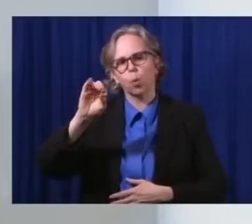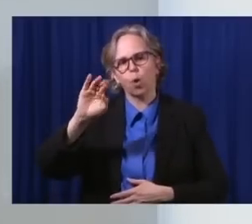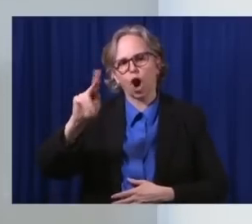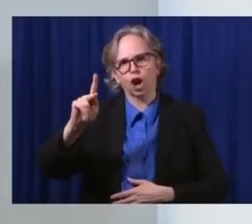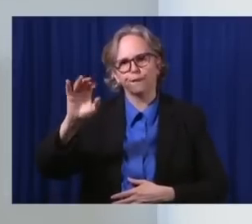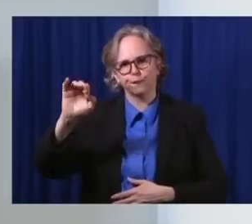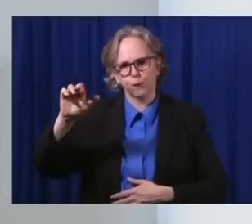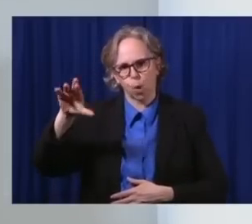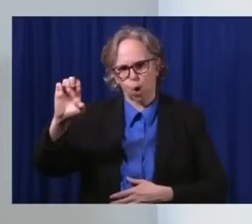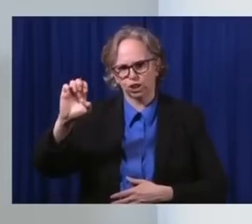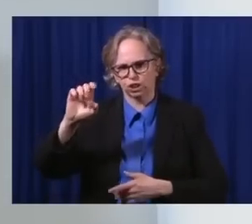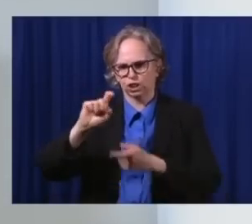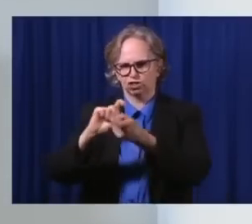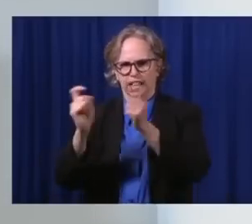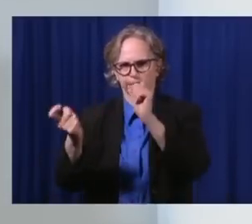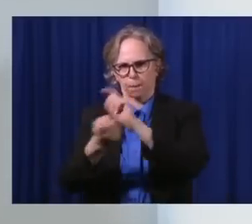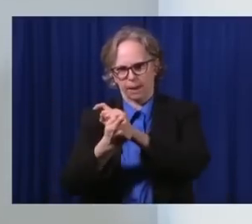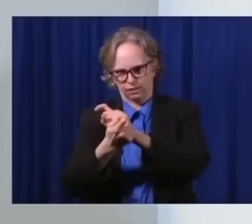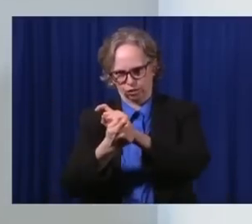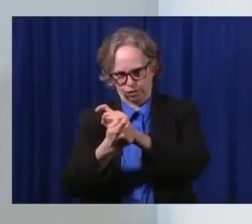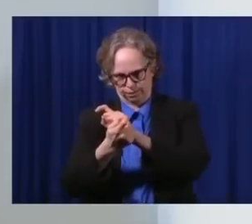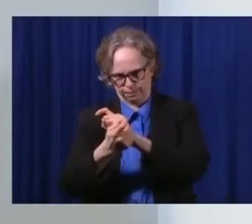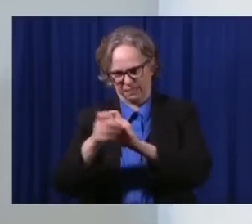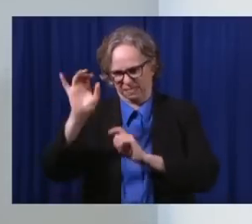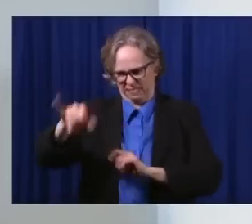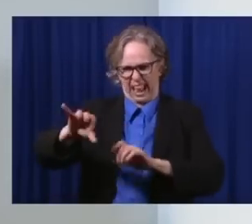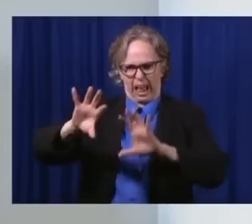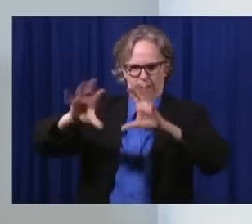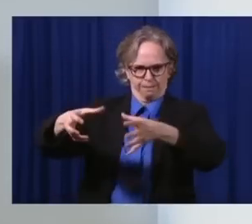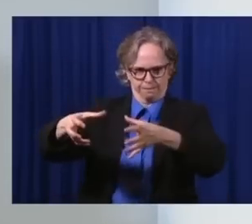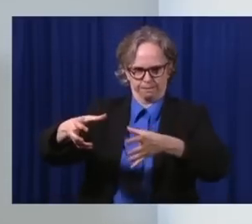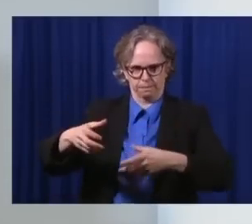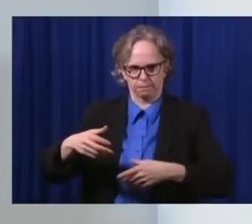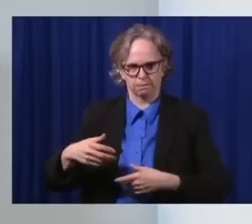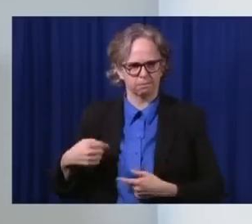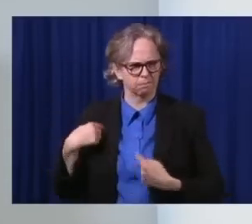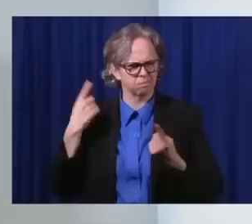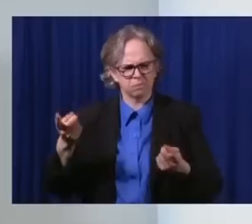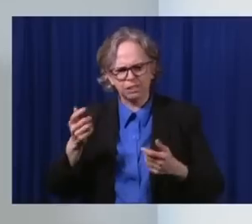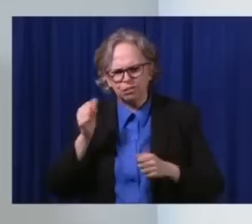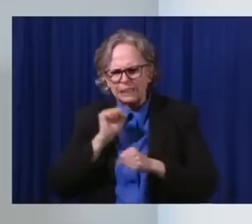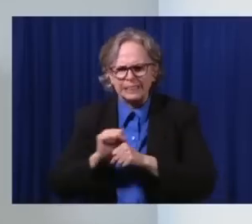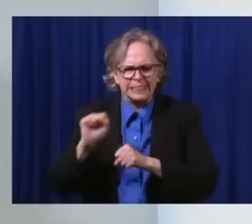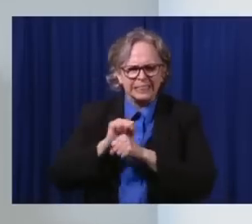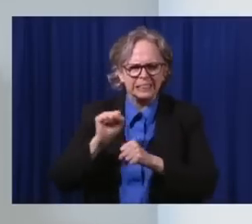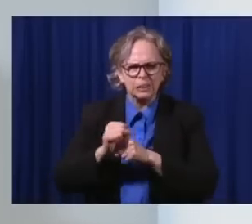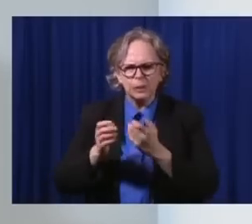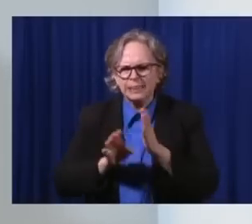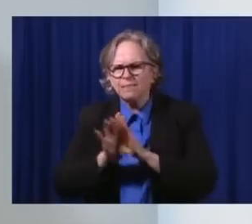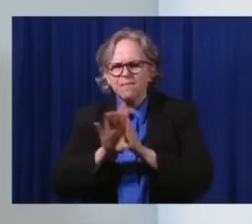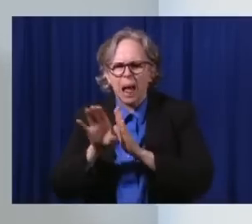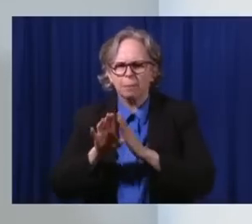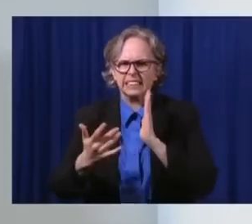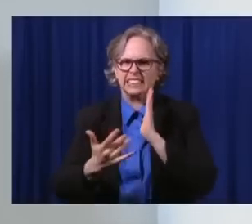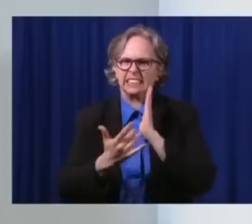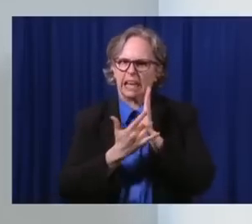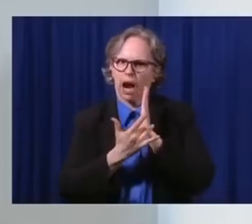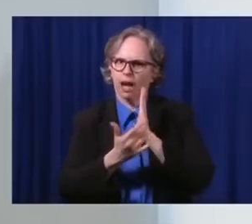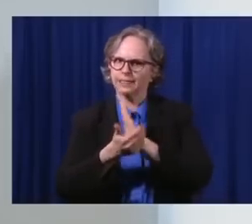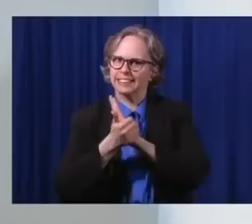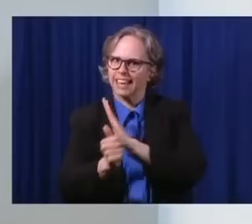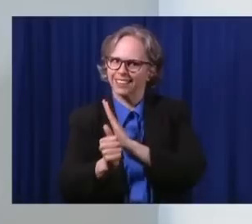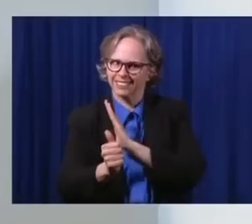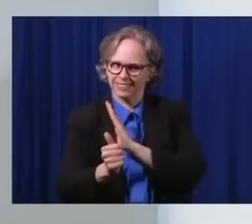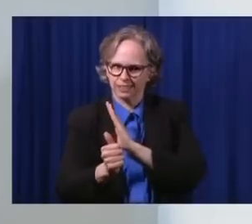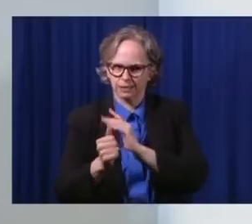of the last year and a half on trying to develop the tech skills and the right kind of skills to fit